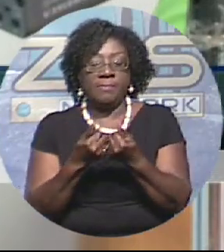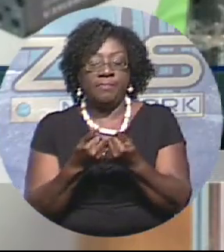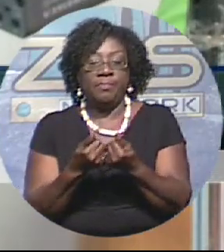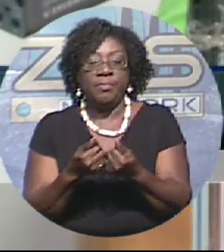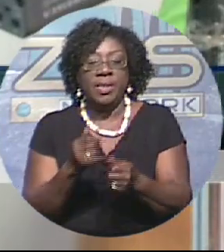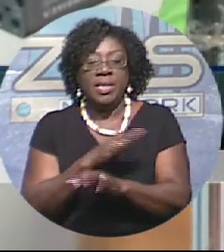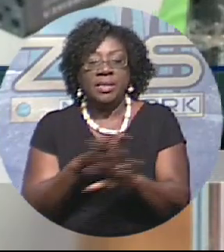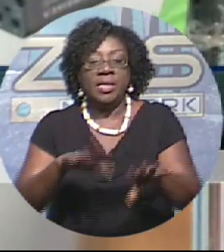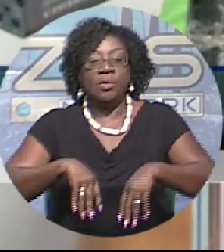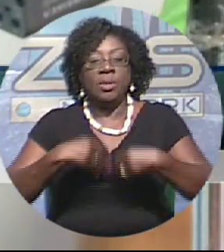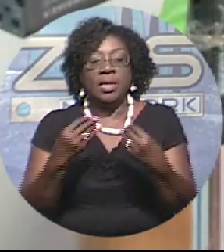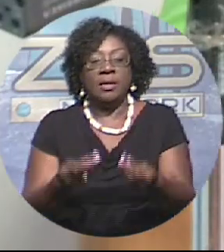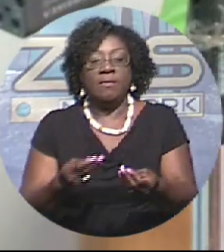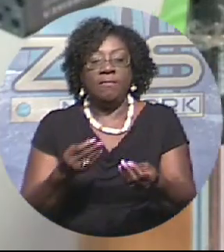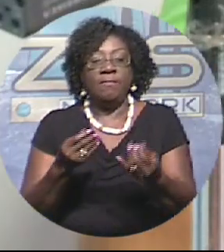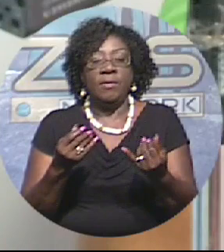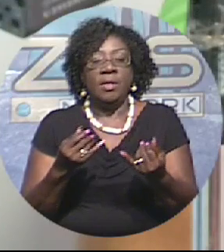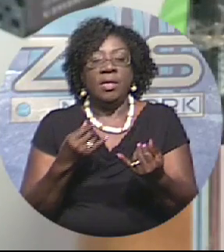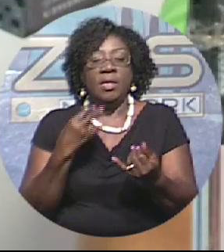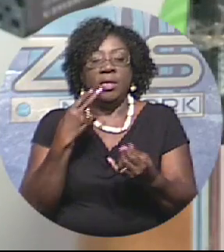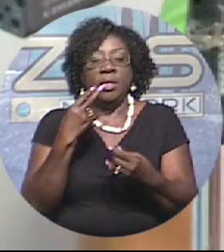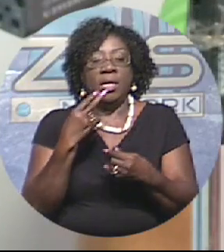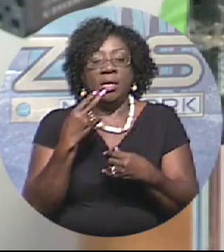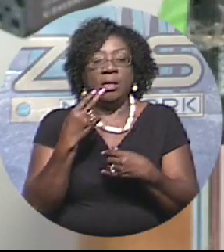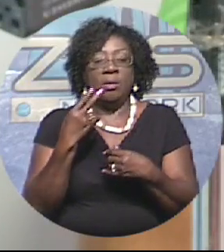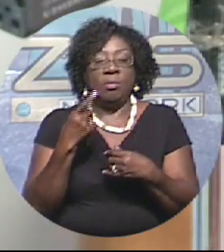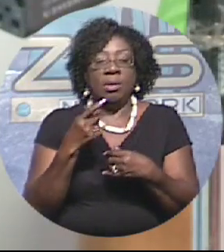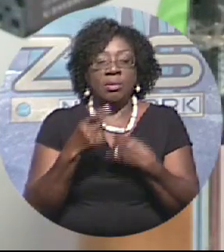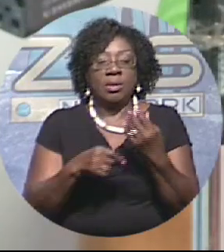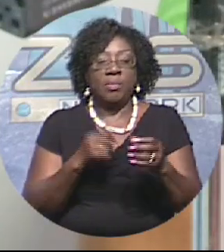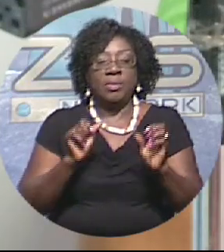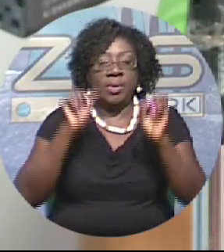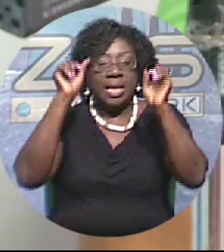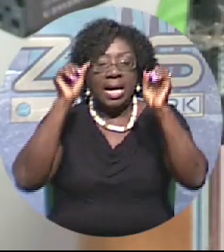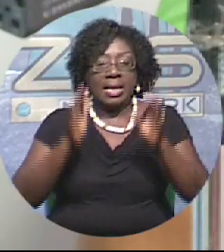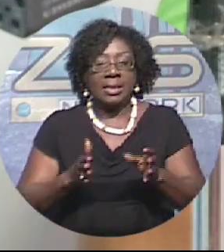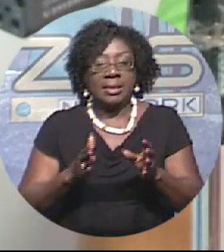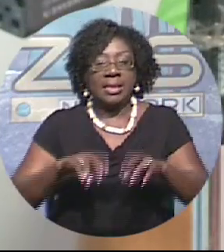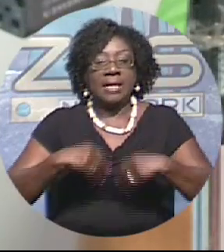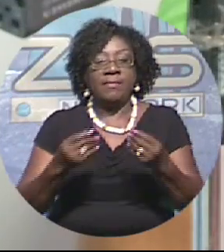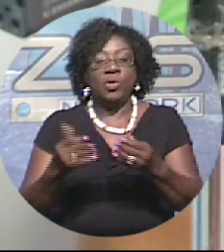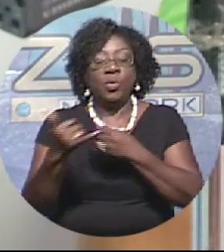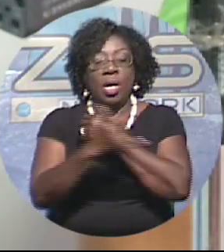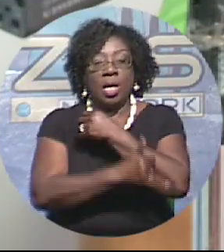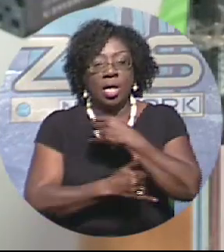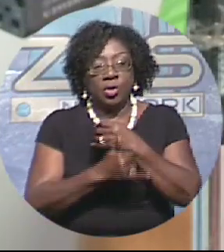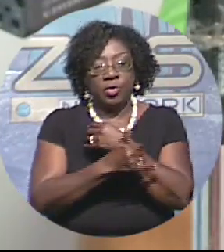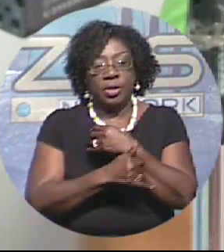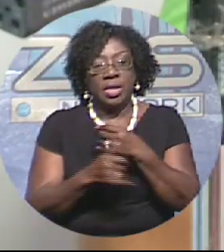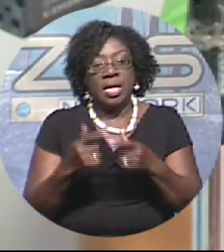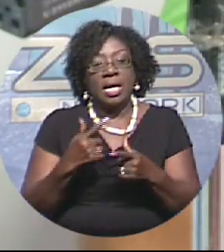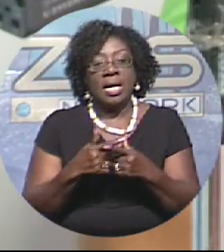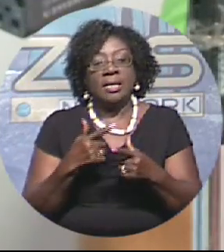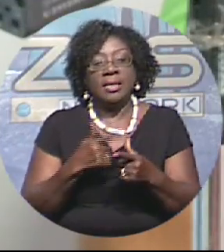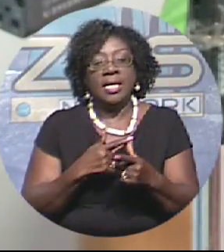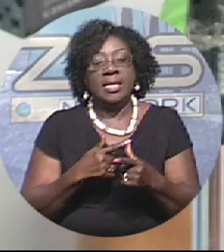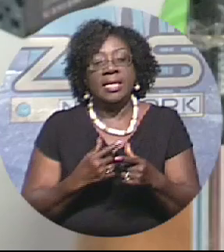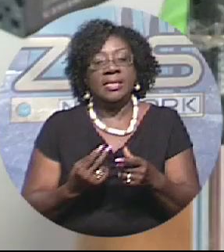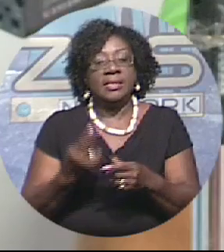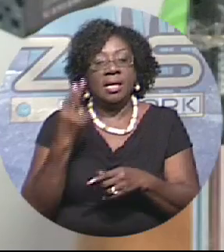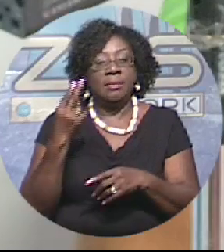they don't give the universal sport to an athlete per se. They give it to the country. And then it's up to